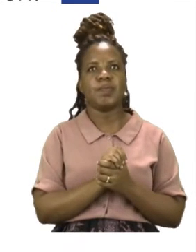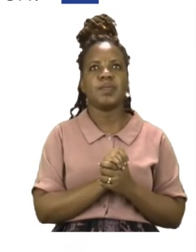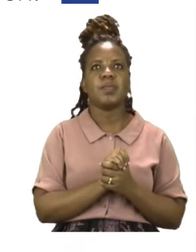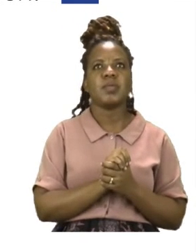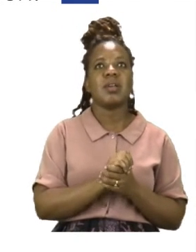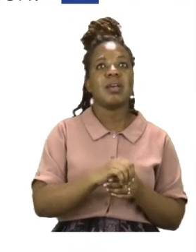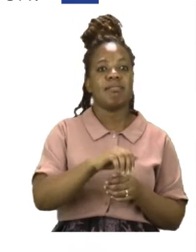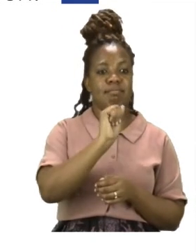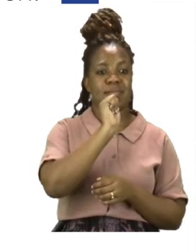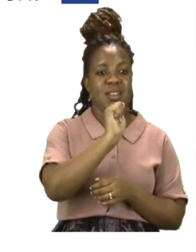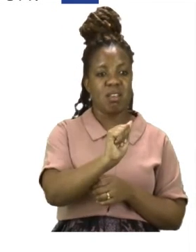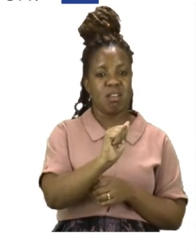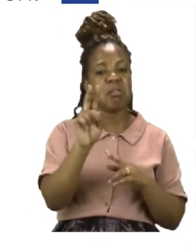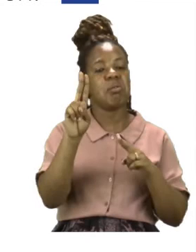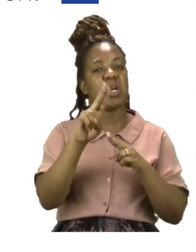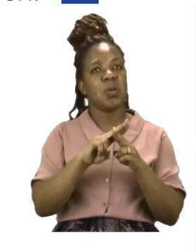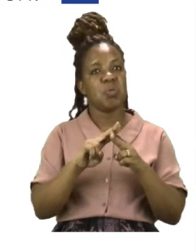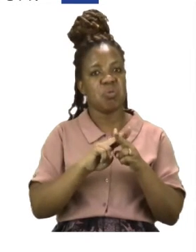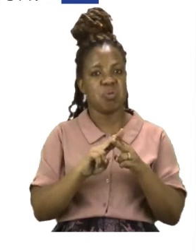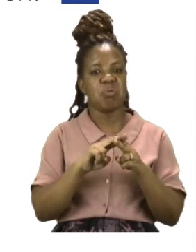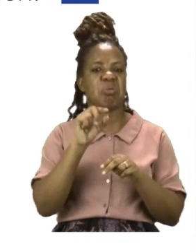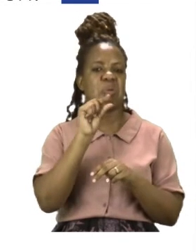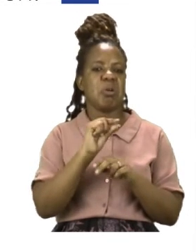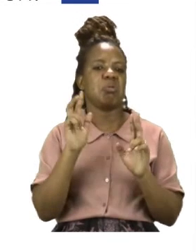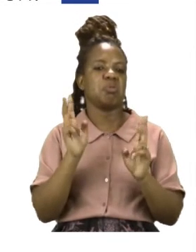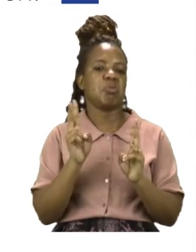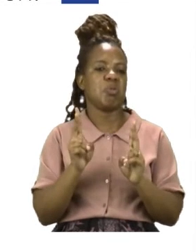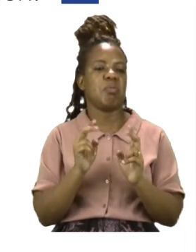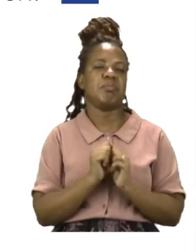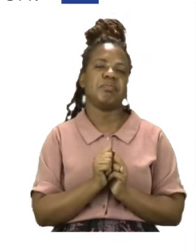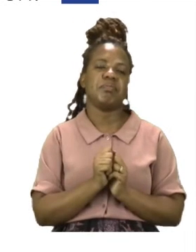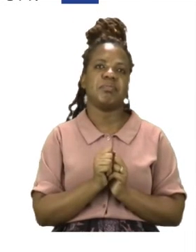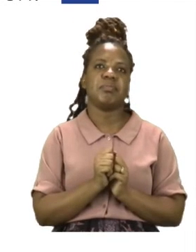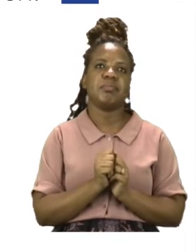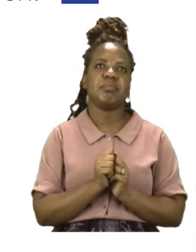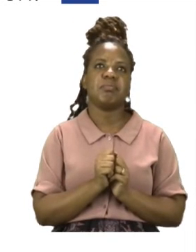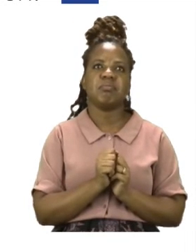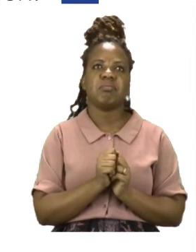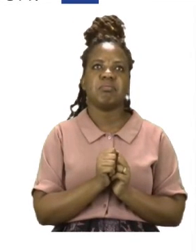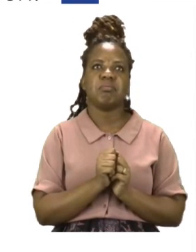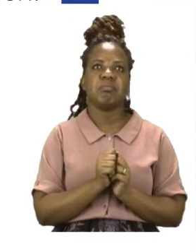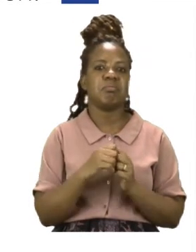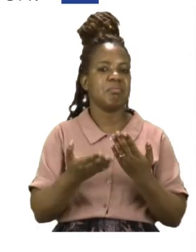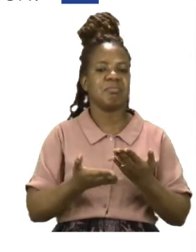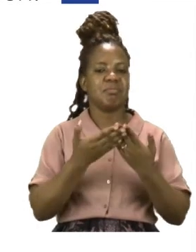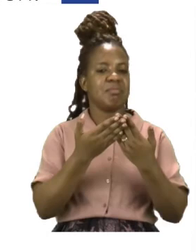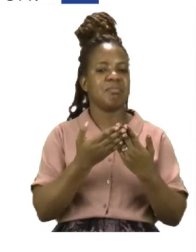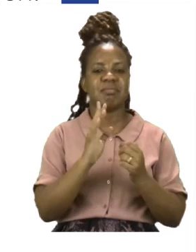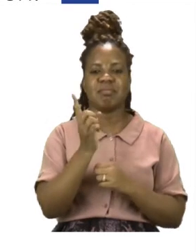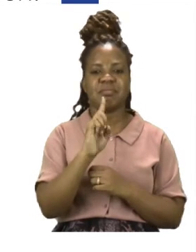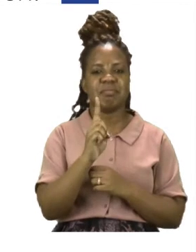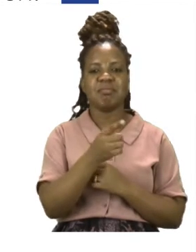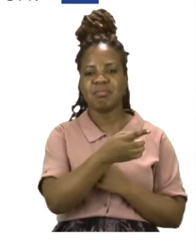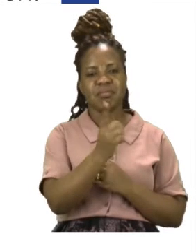a for words that are general. I am not going to do this with you. I think you are clever boys and